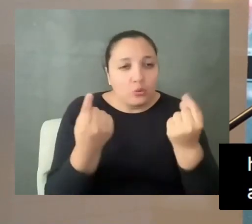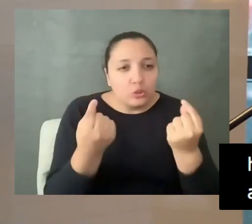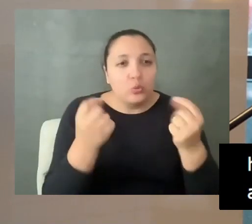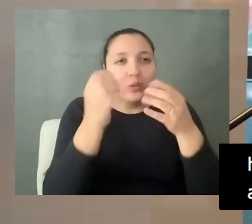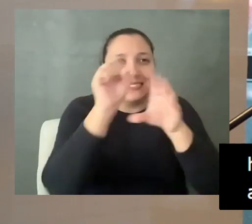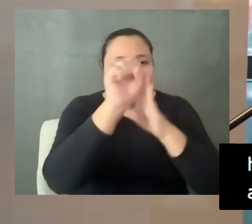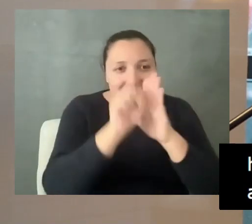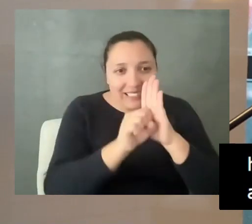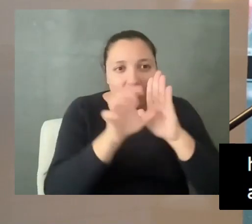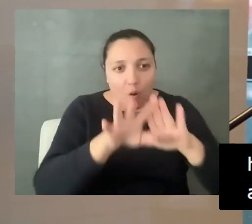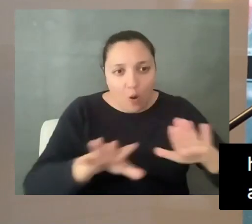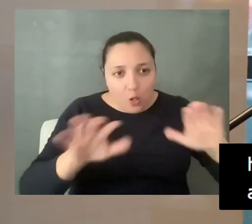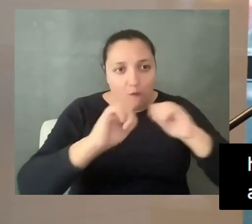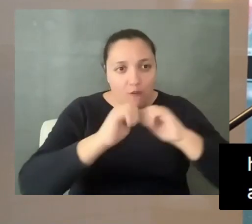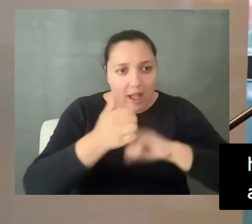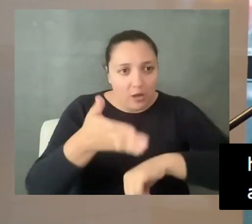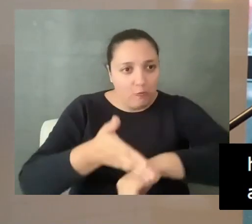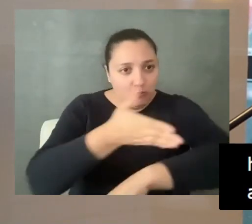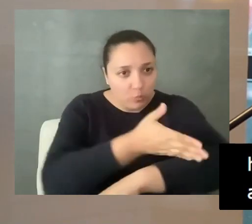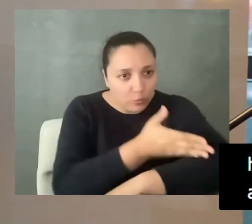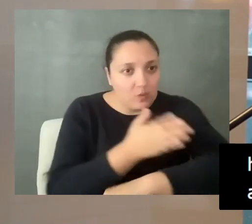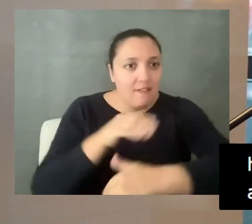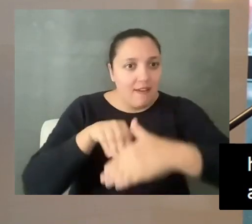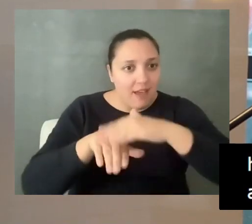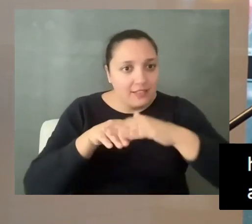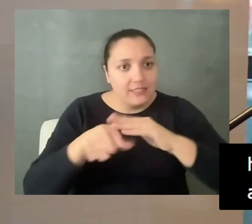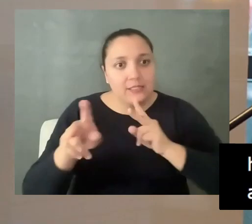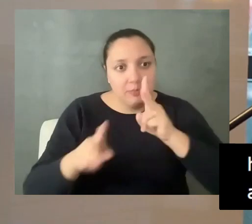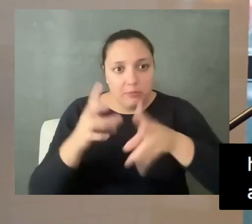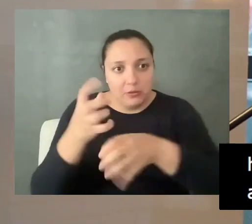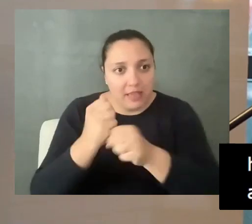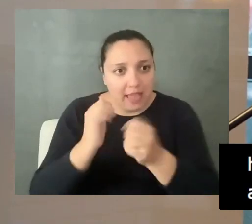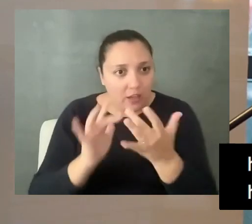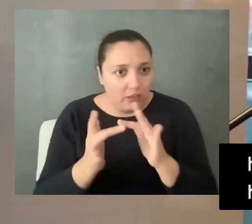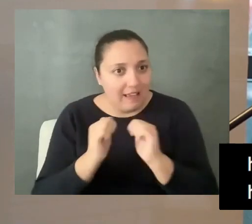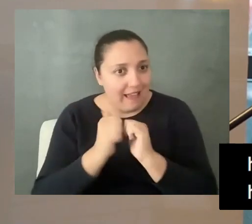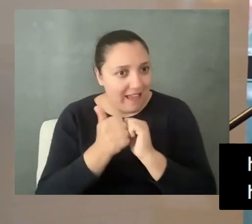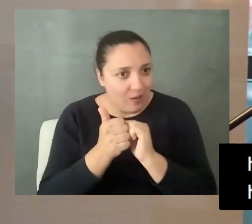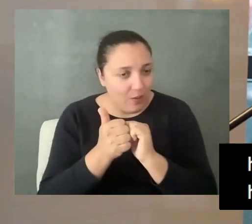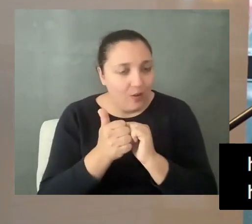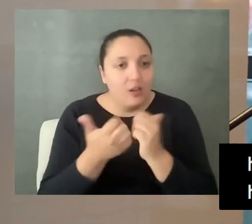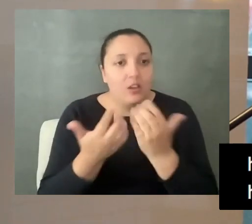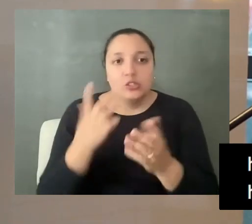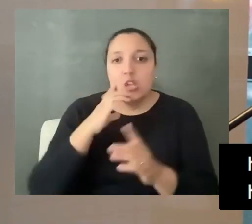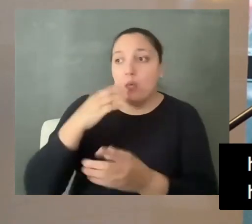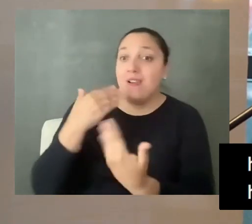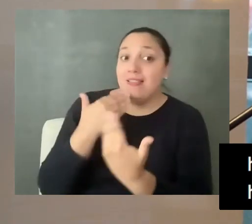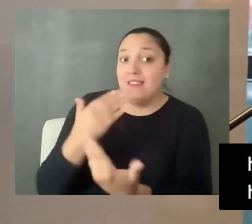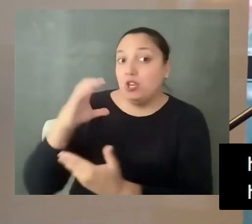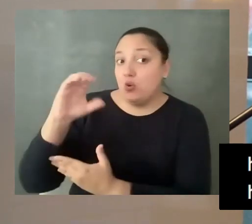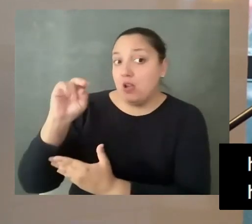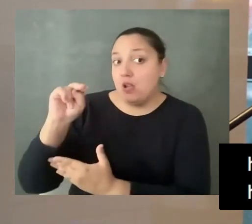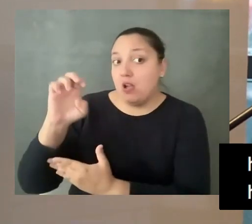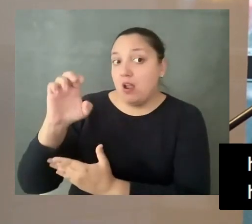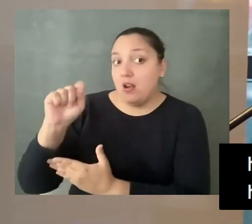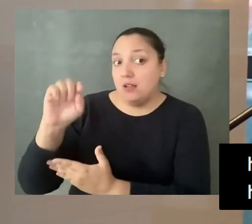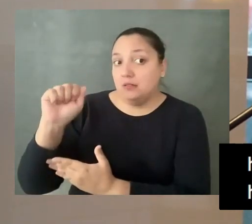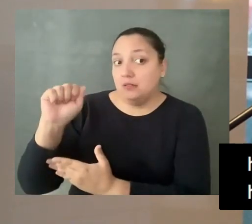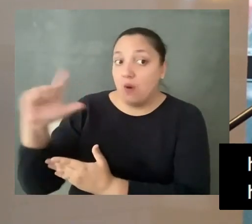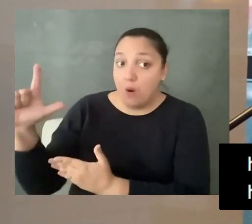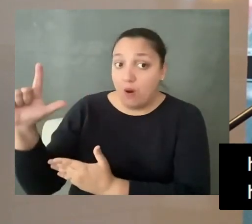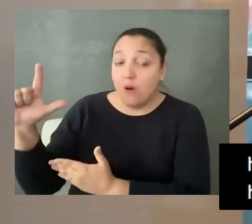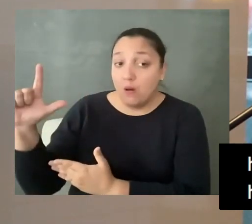in fact, improve access. And I want to just thank the ConnectALL office for the work that they're doing, and Hope Knight for her